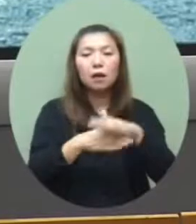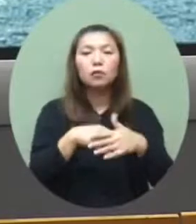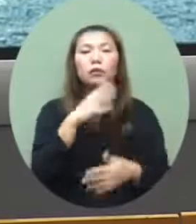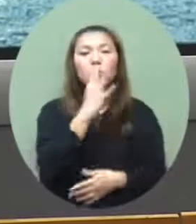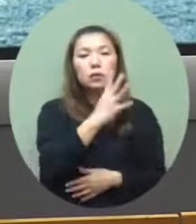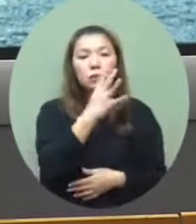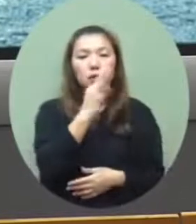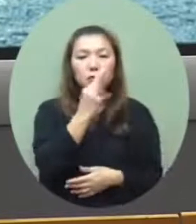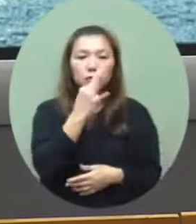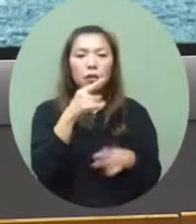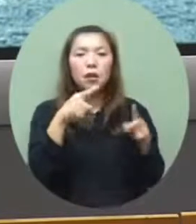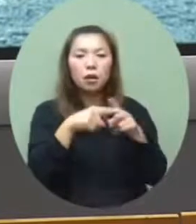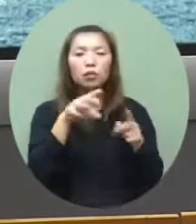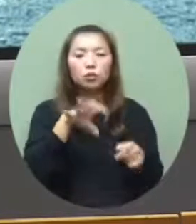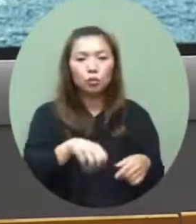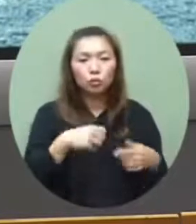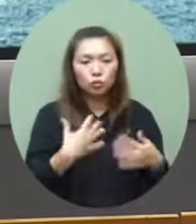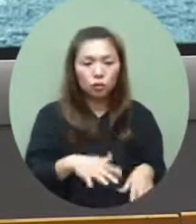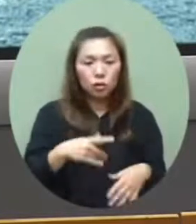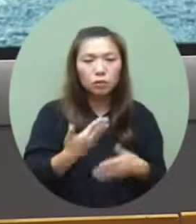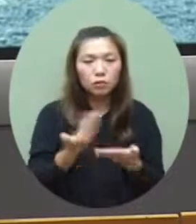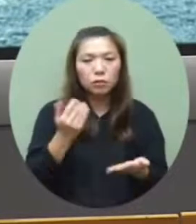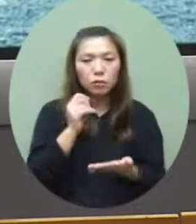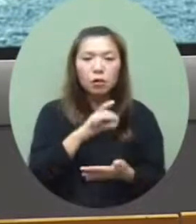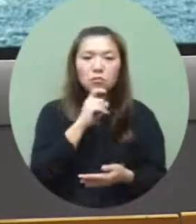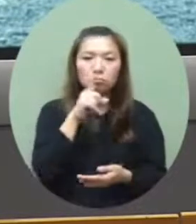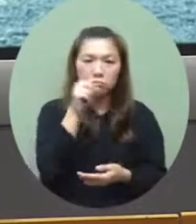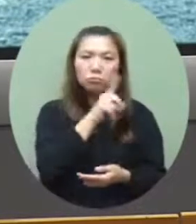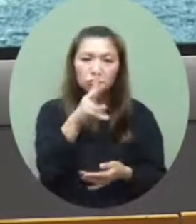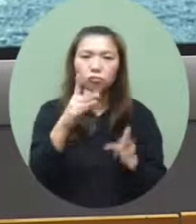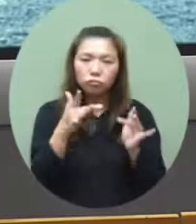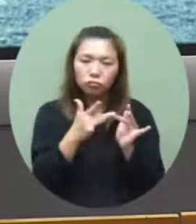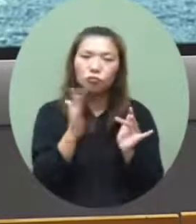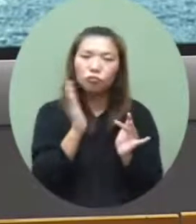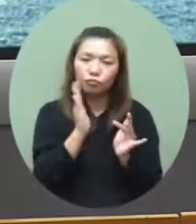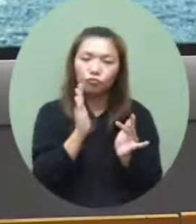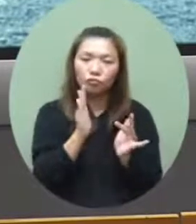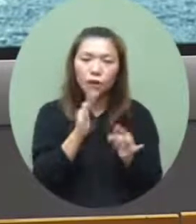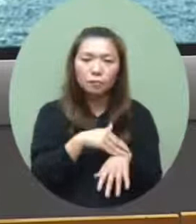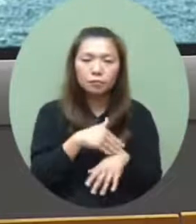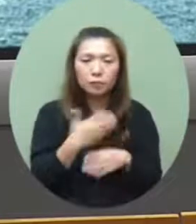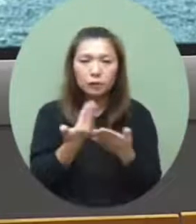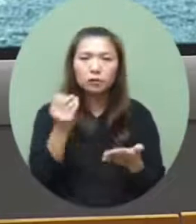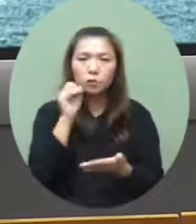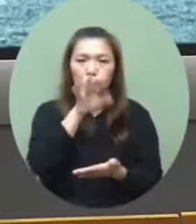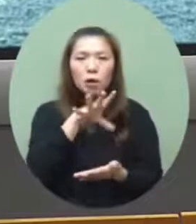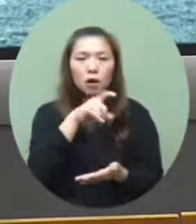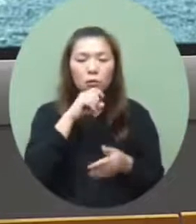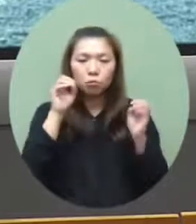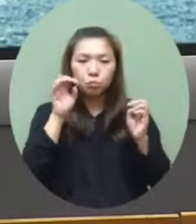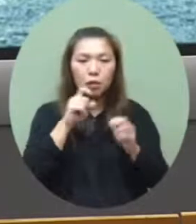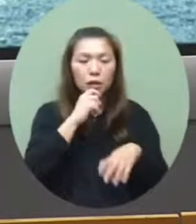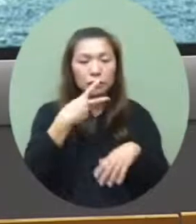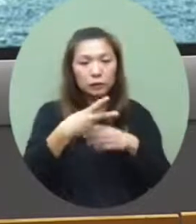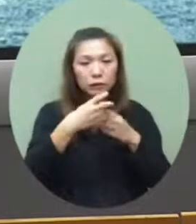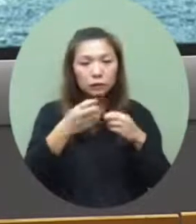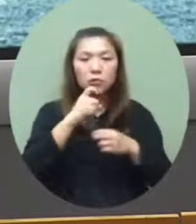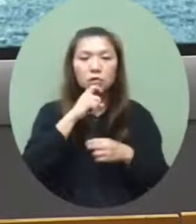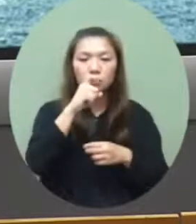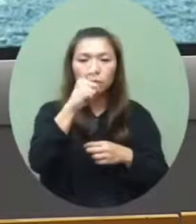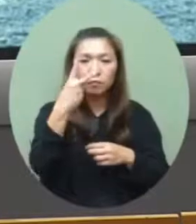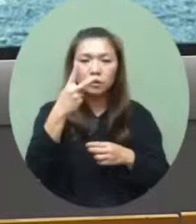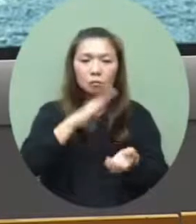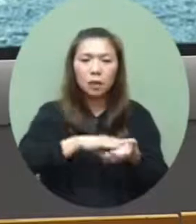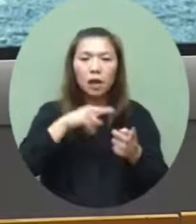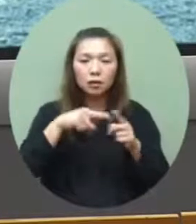isolation wards, we have 433 patients. And as mentioned before, we have 1,200